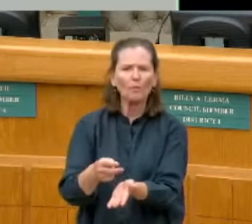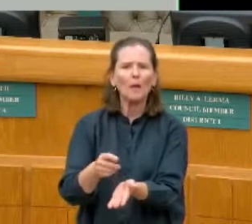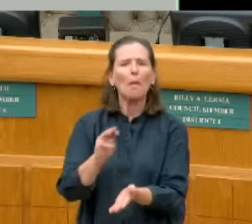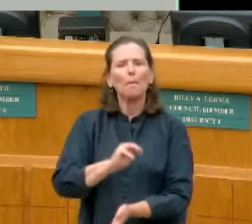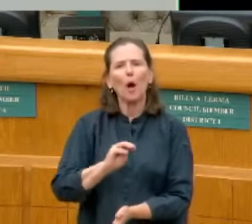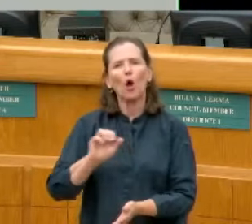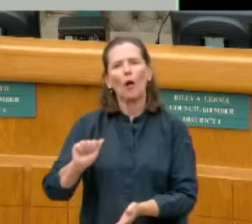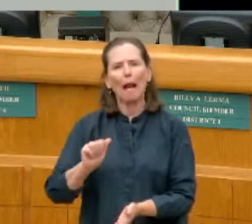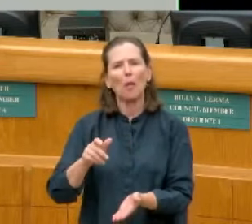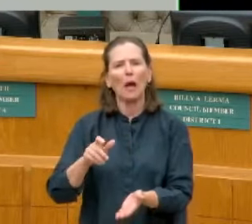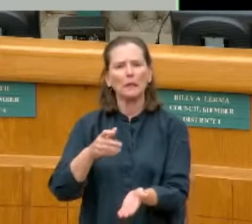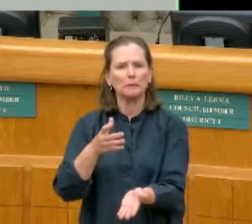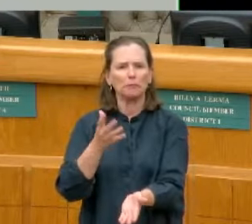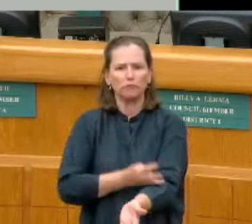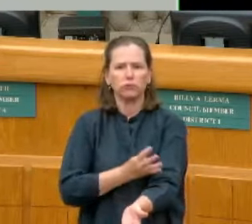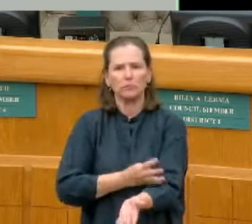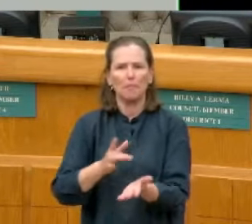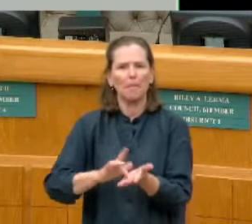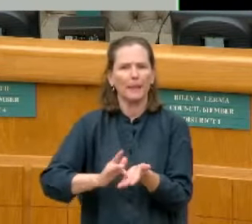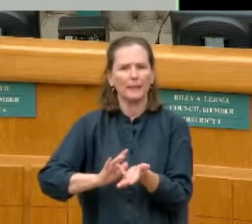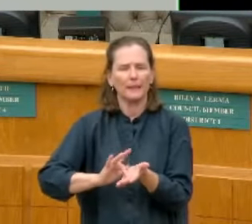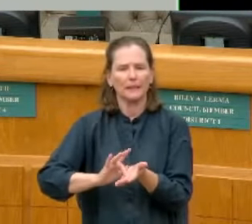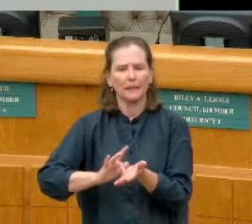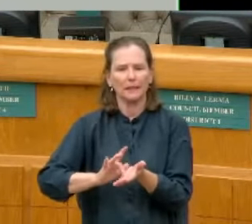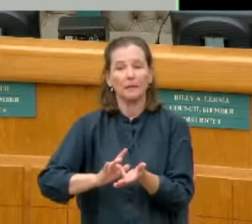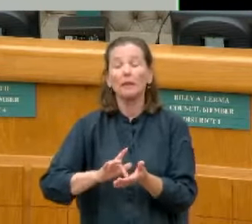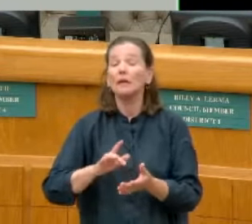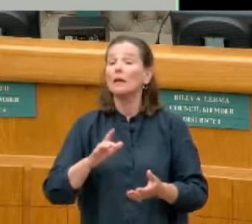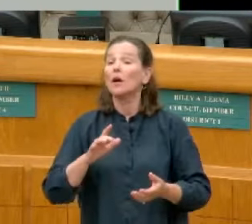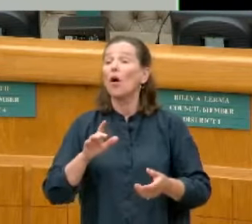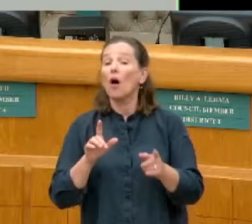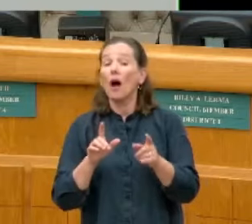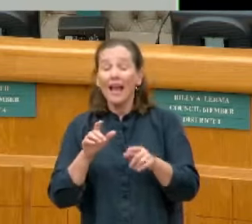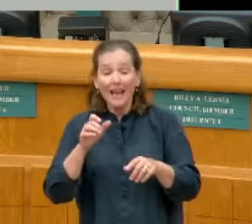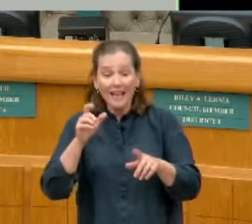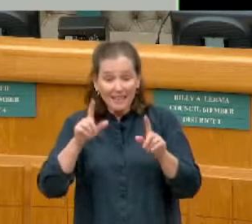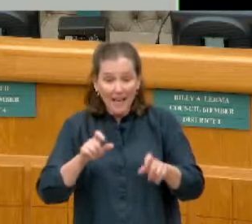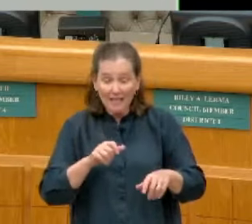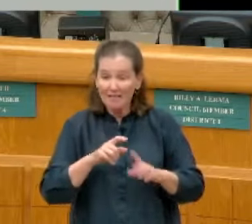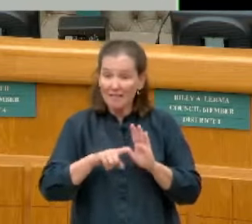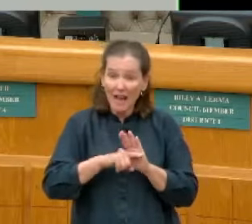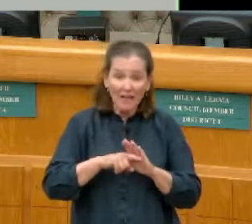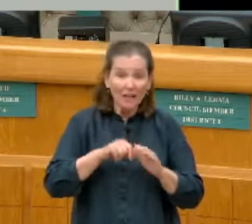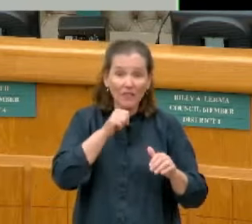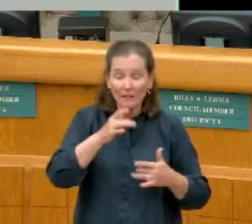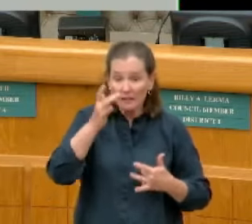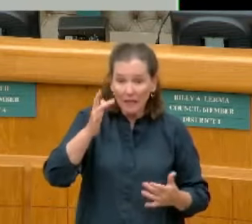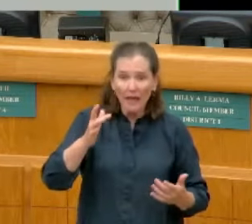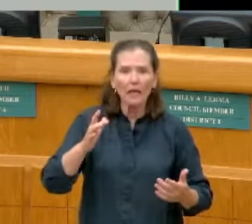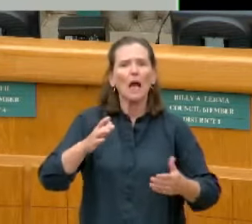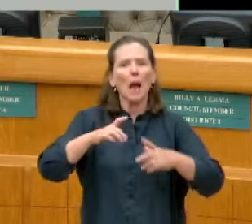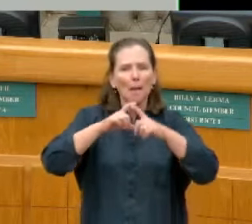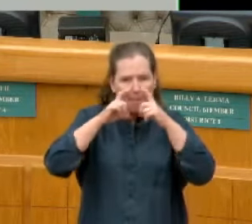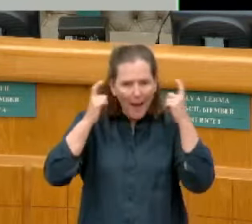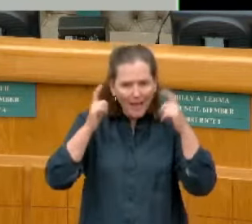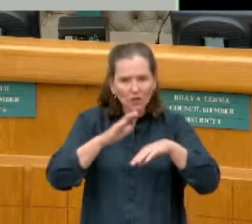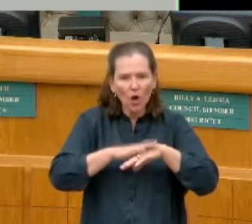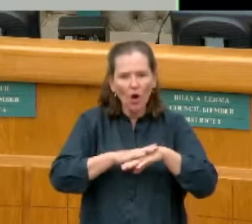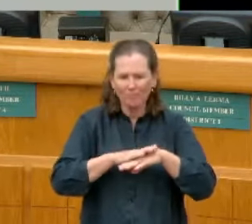in the first place. Masks work. They're super cheap. You put it on, it works immediately. That's why I have it above